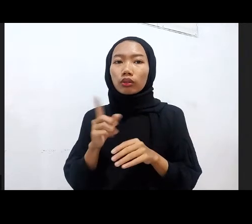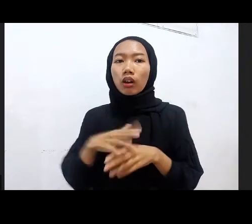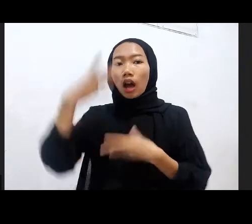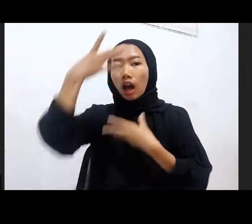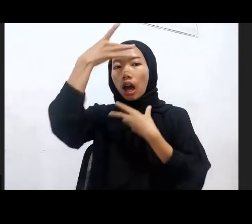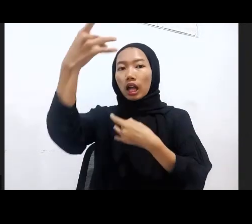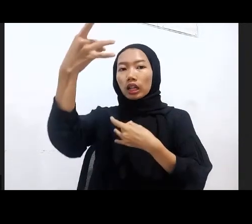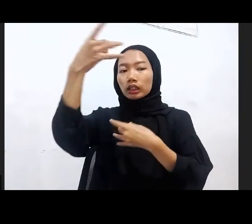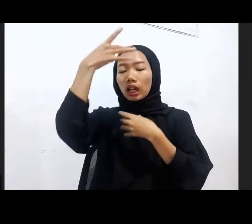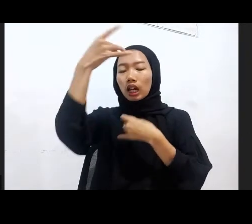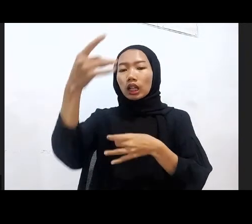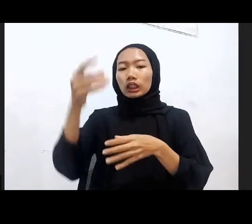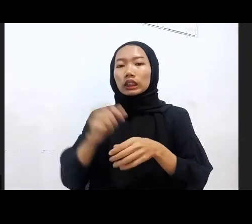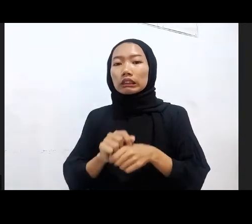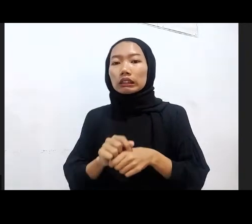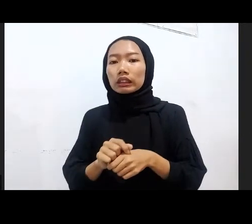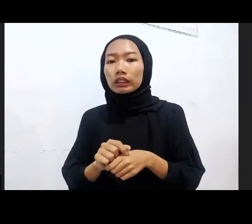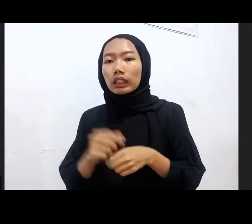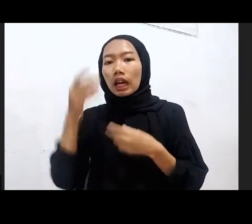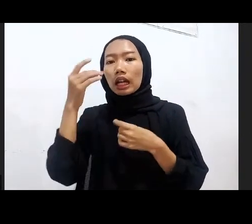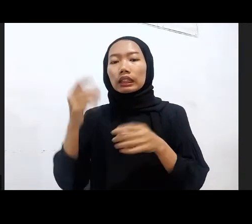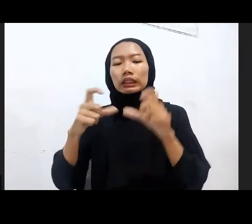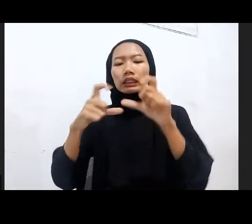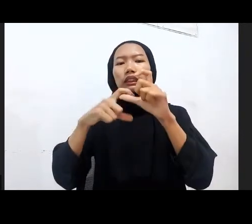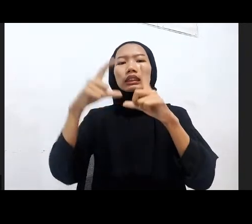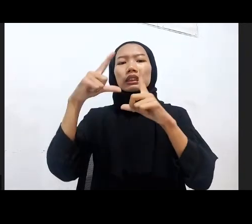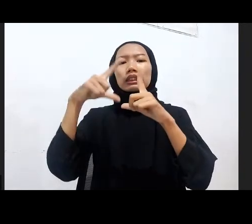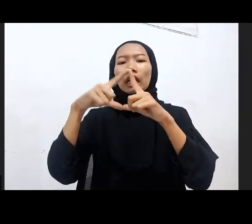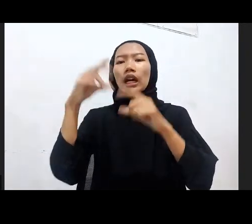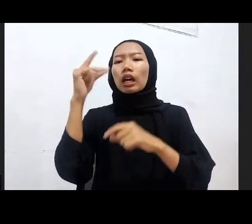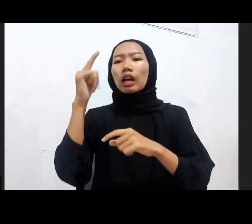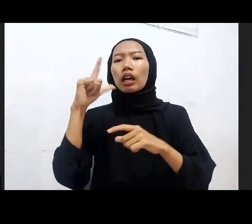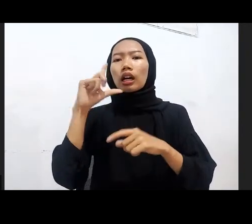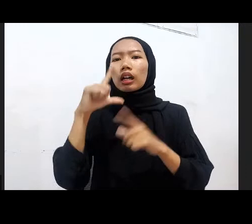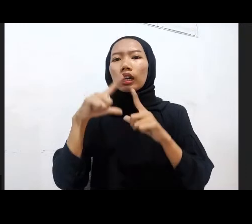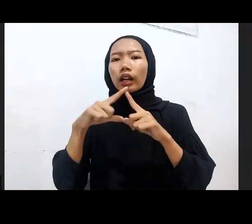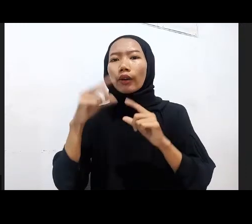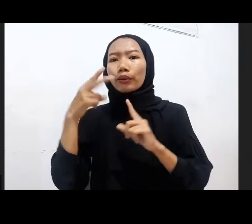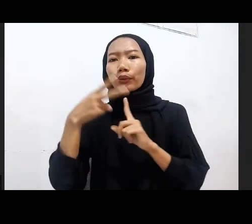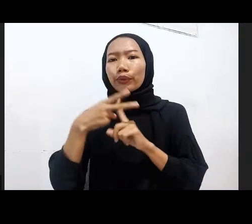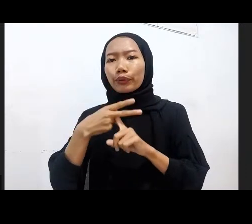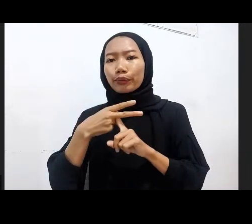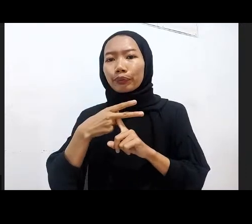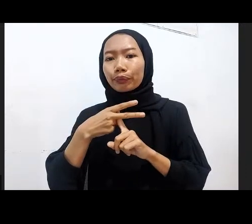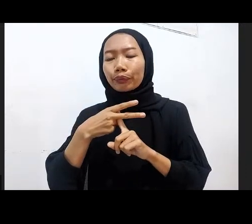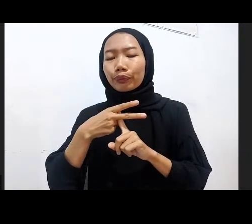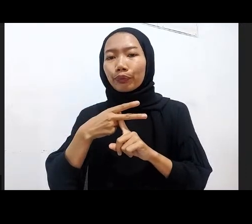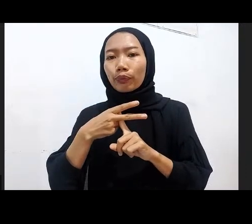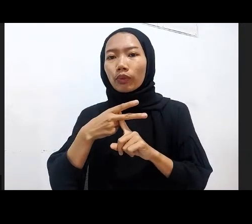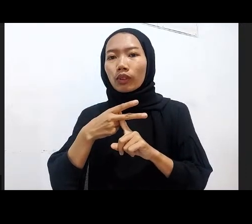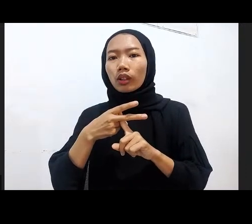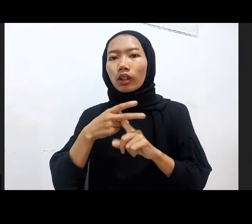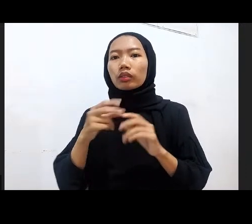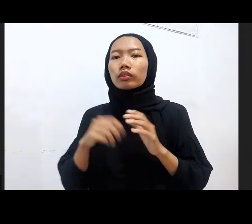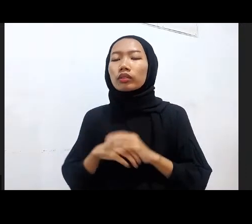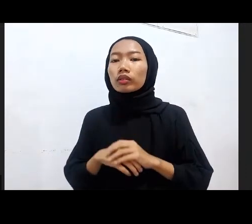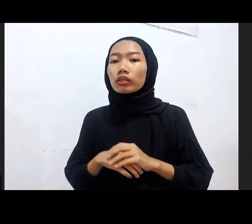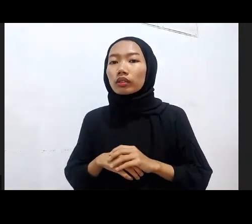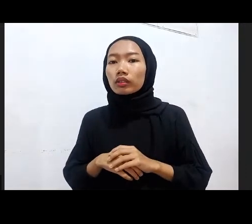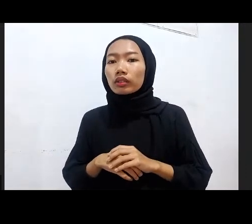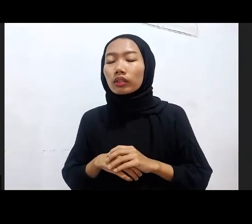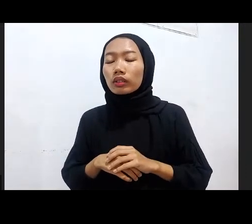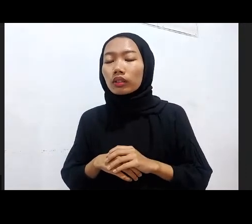in my head. It's not in my legs. So stop looking at my legs. Look at my head. This is the thing that's crucial for